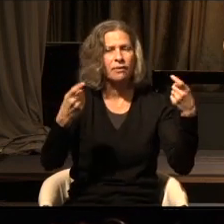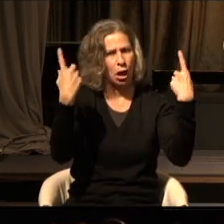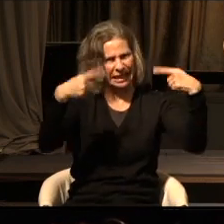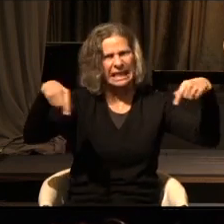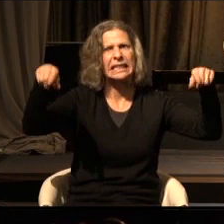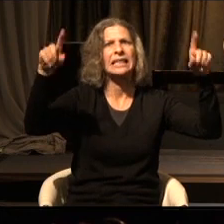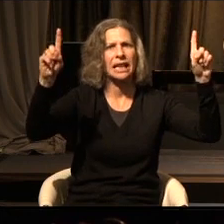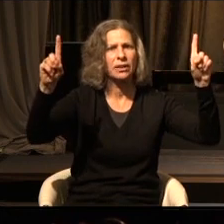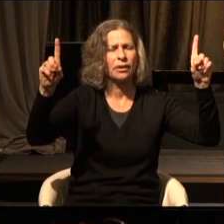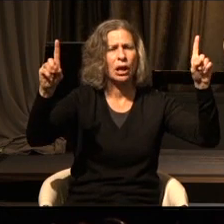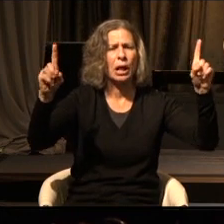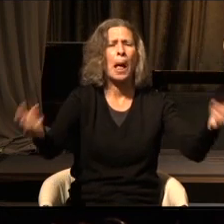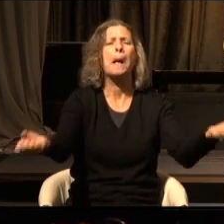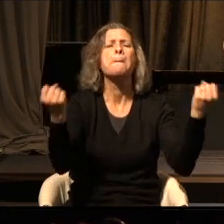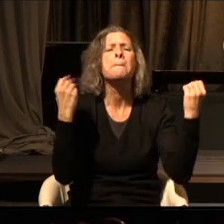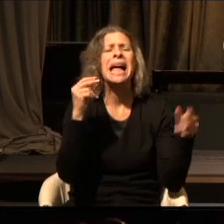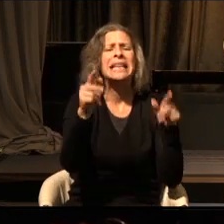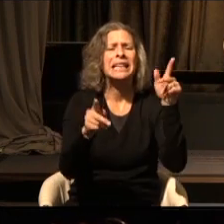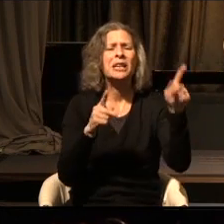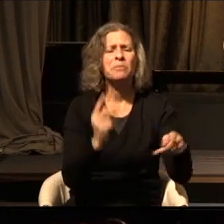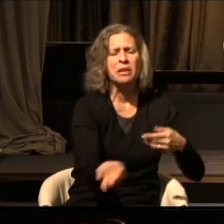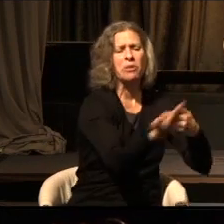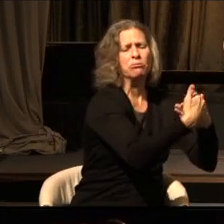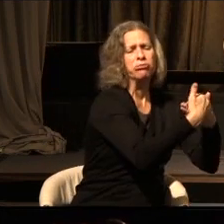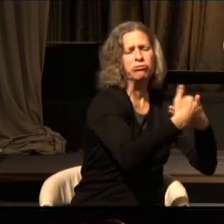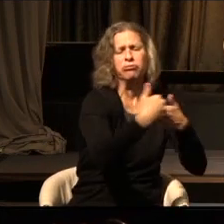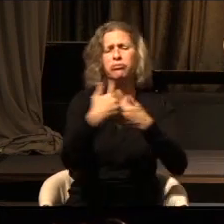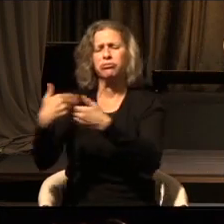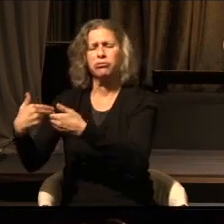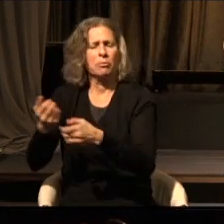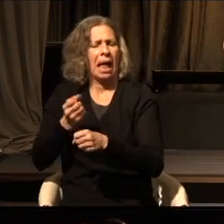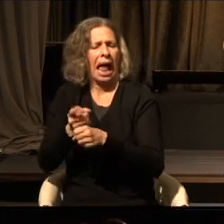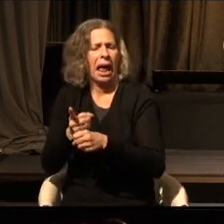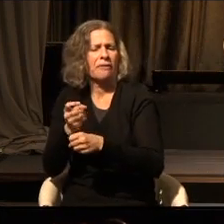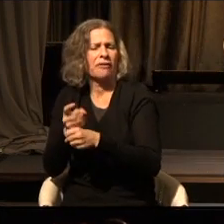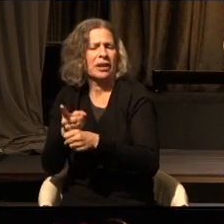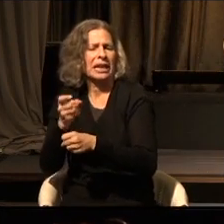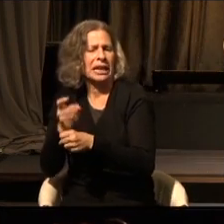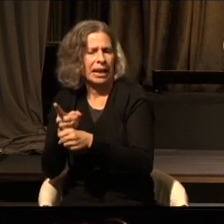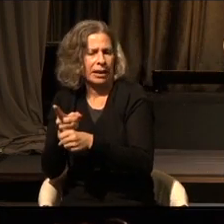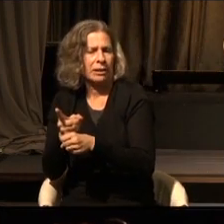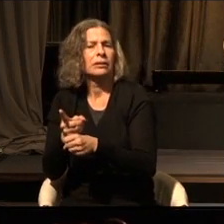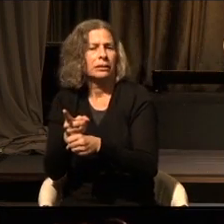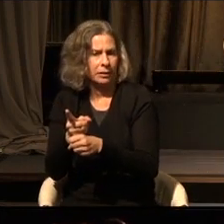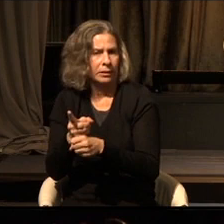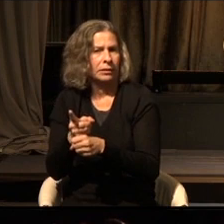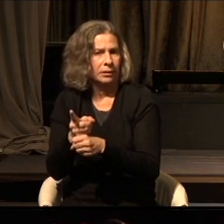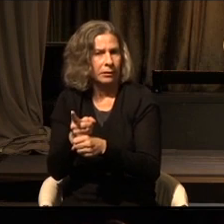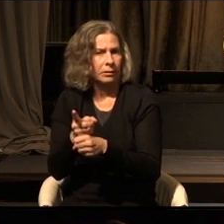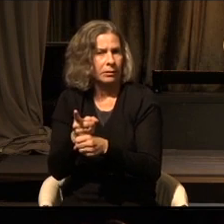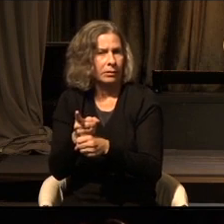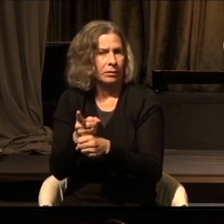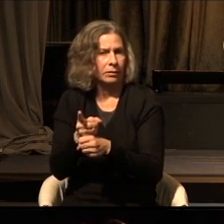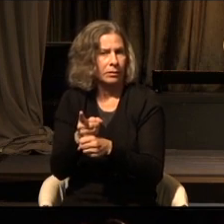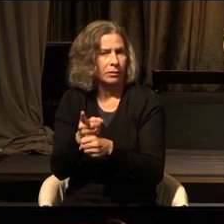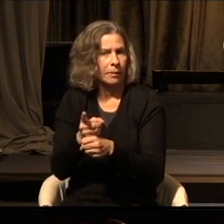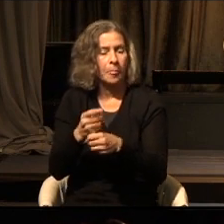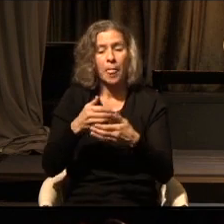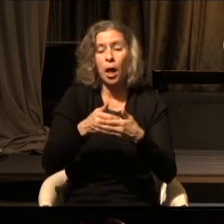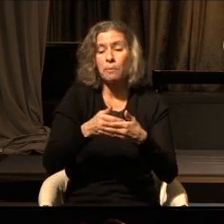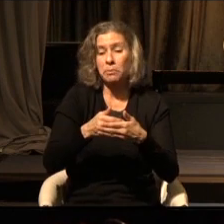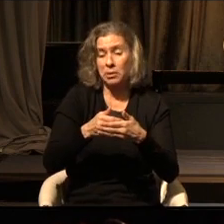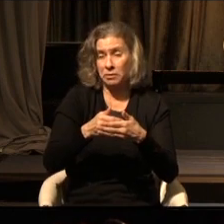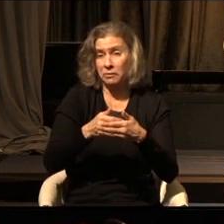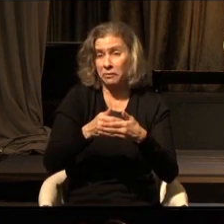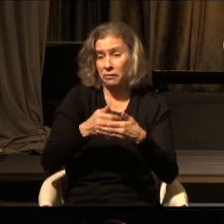successful. It brings in dozens of ensembles and over 1,000 patrons to Baraga County every summer. So before the Alliance